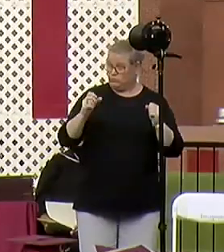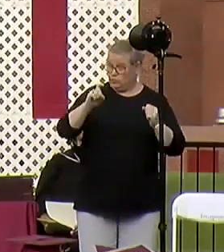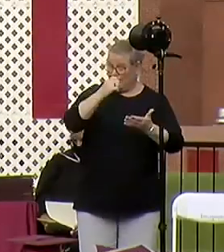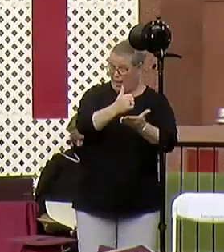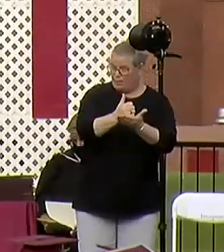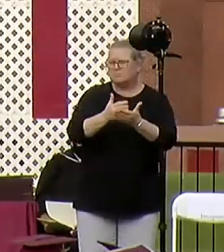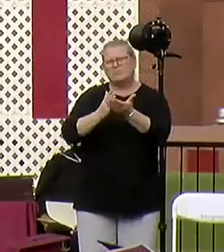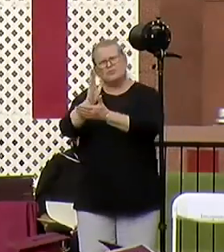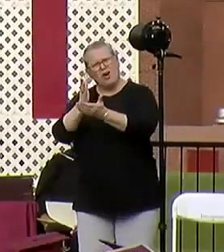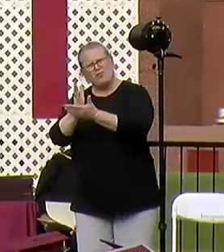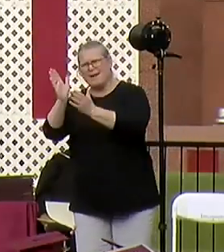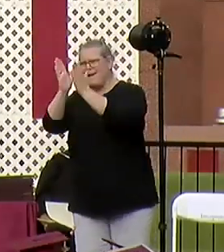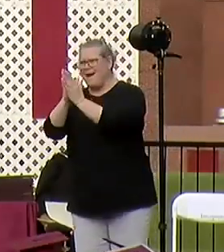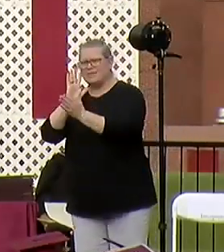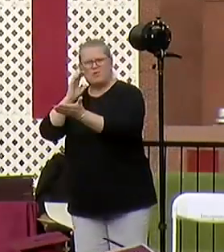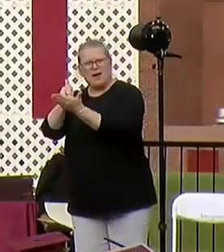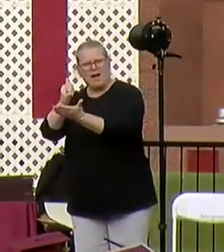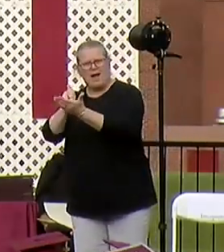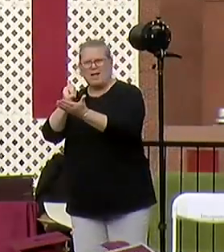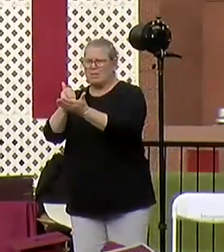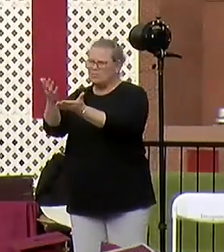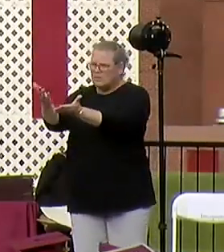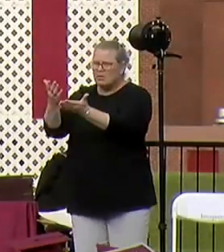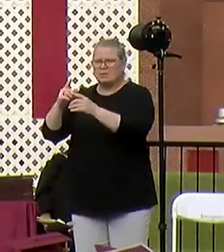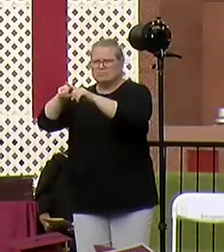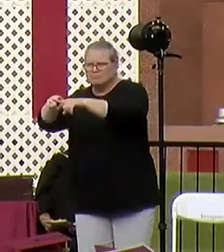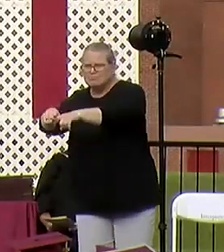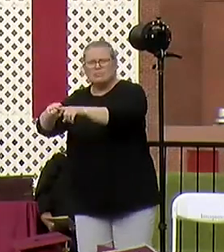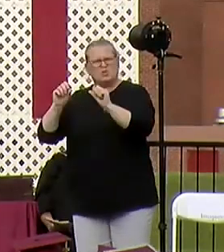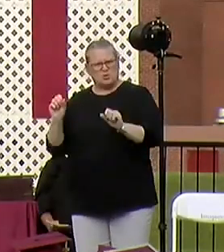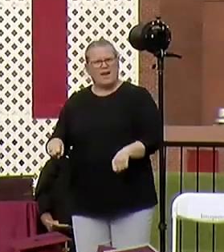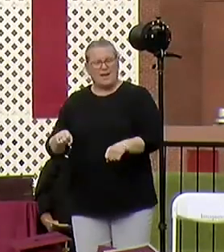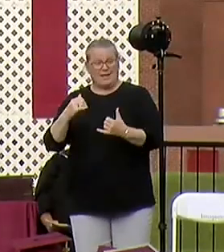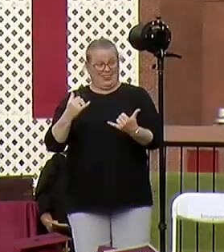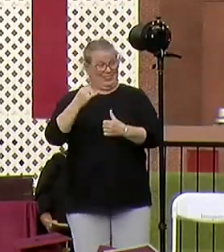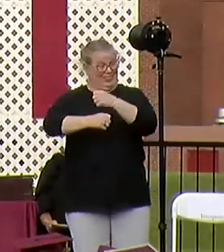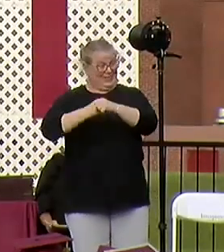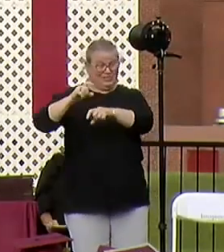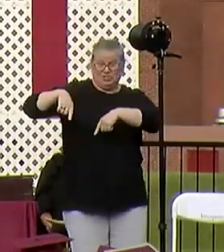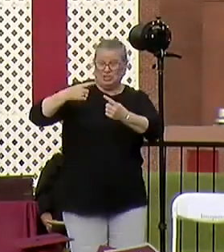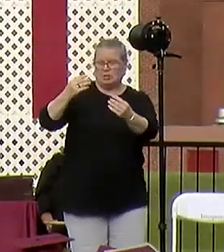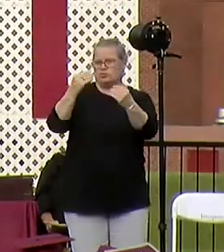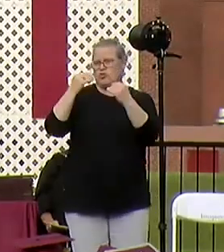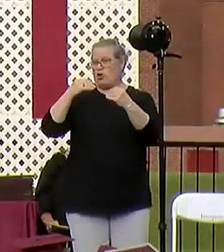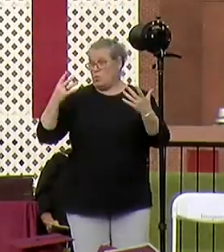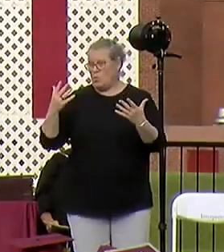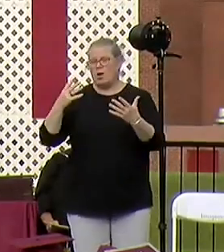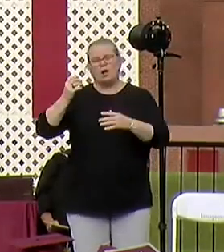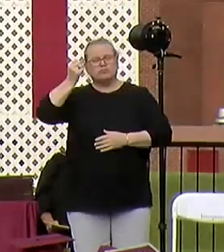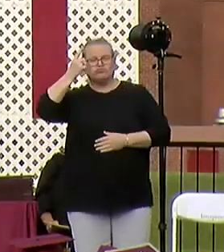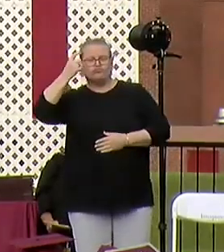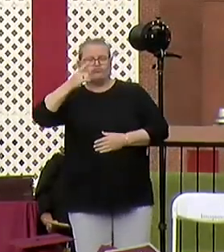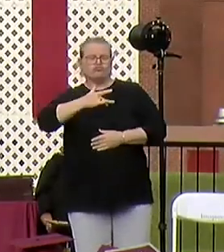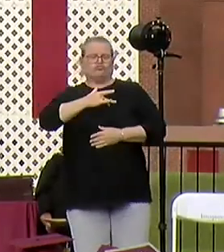support and lean on others when you need to. If this pandemic year has taught us anything, it's empathy. My